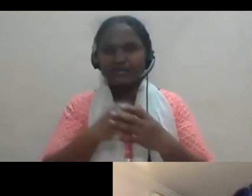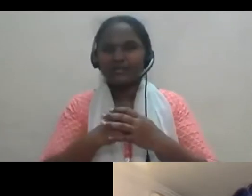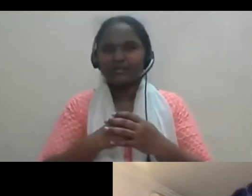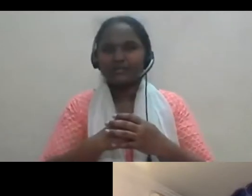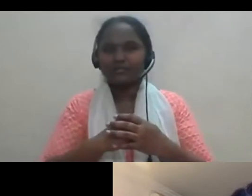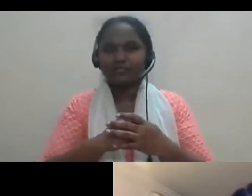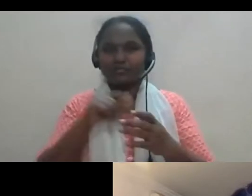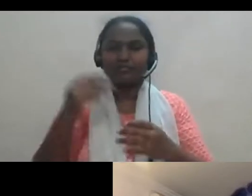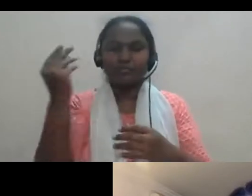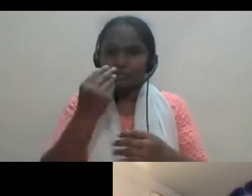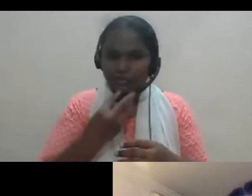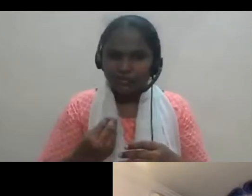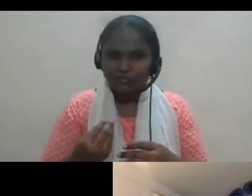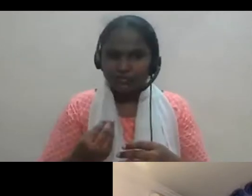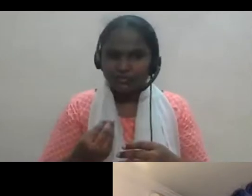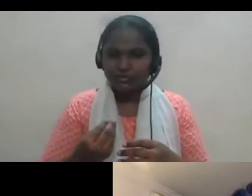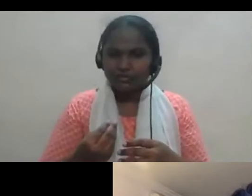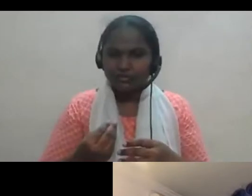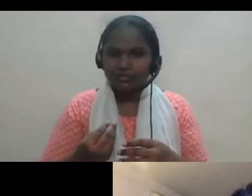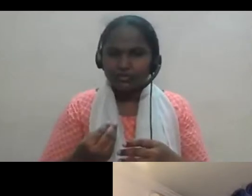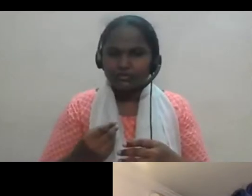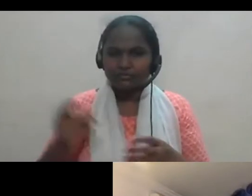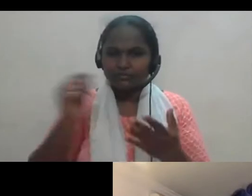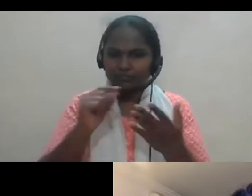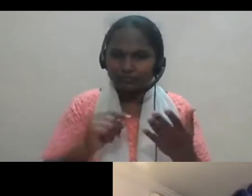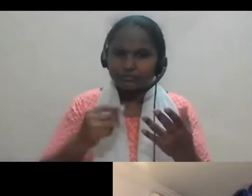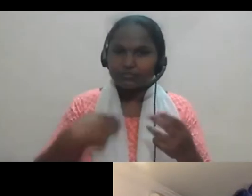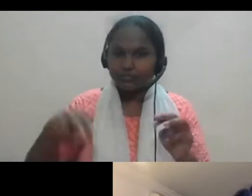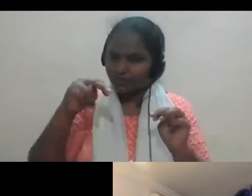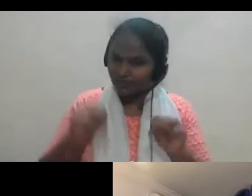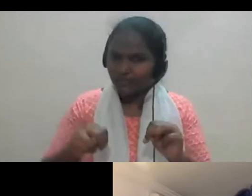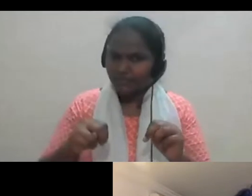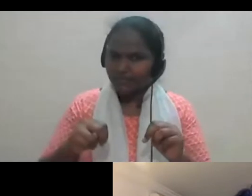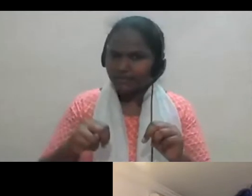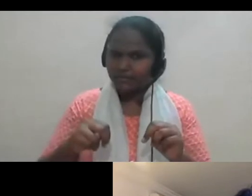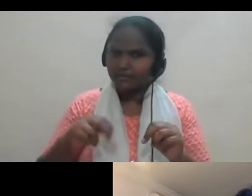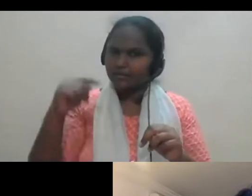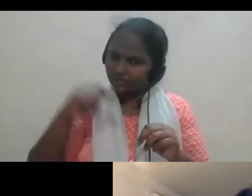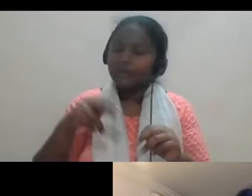a beautiful thought and need. And it is